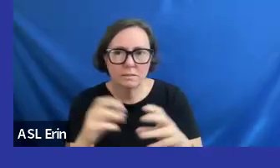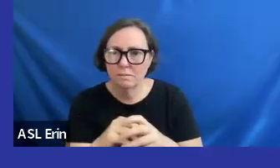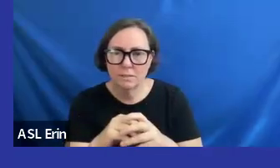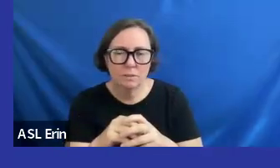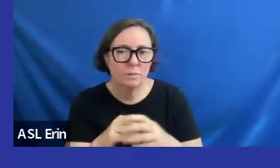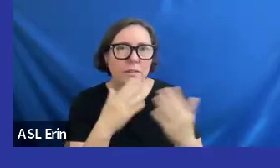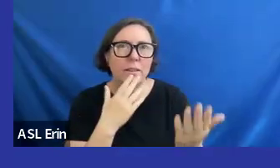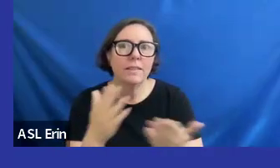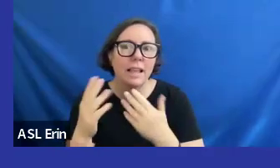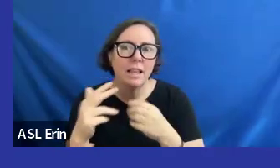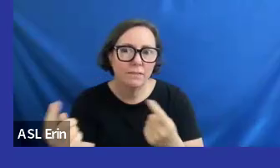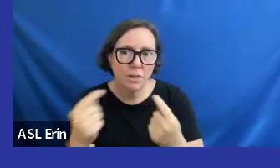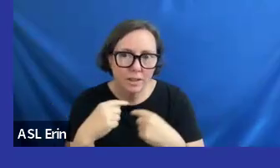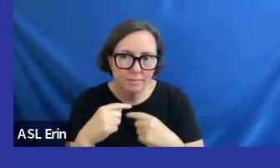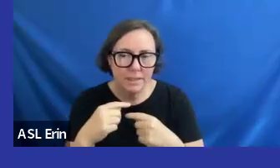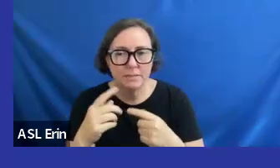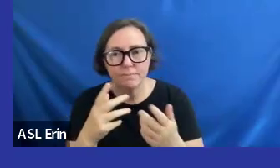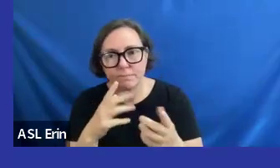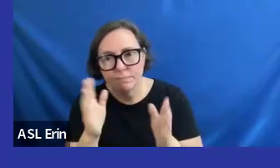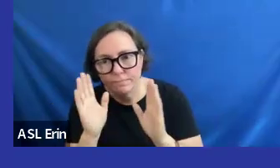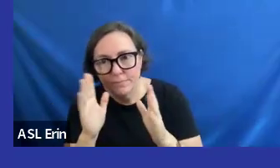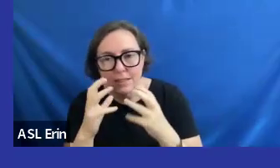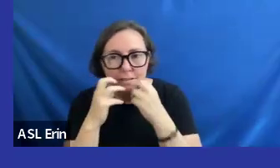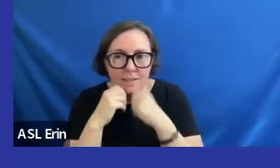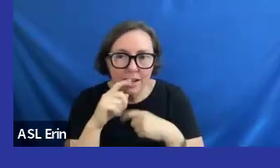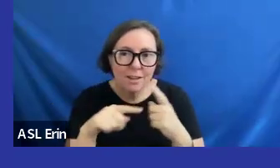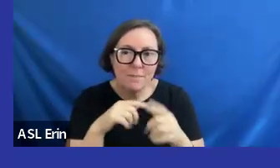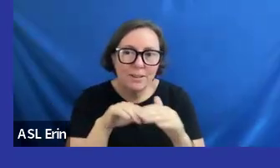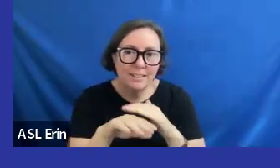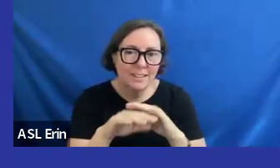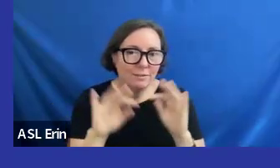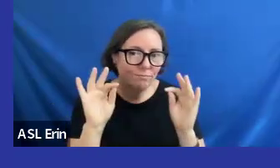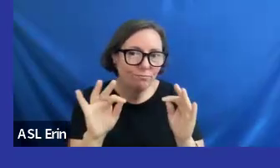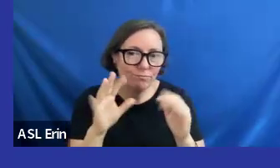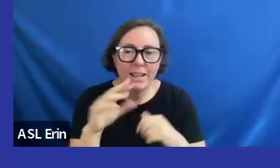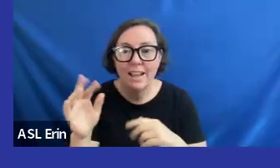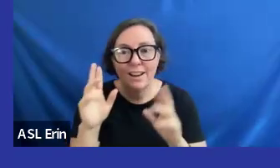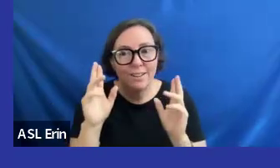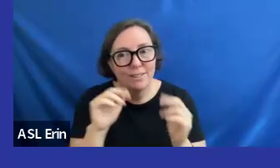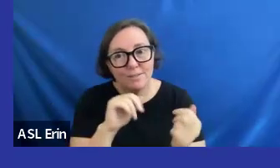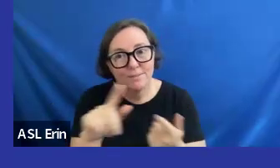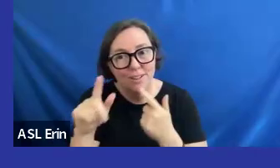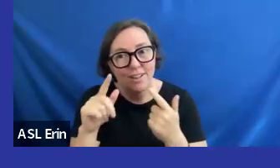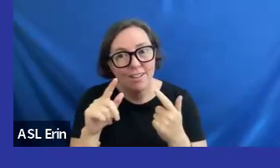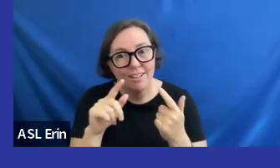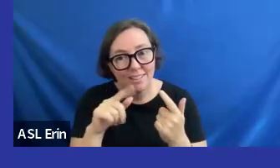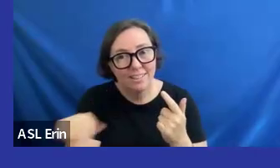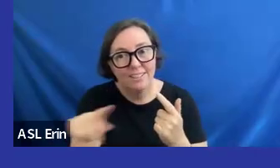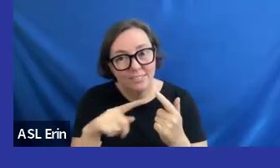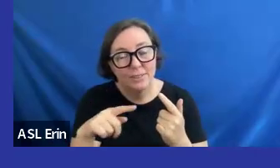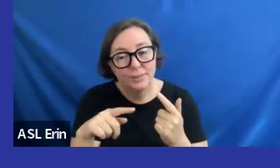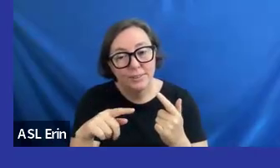slides. Thank you so much for attending. Thank you so much for caring about accessibility, and I wish every single one of you